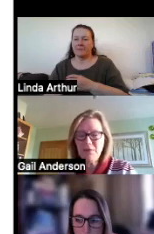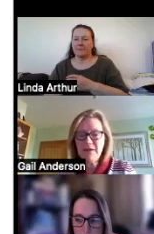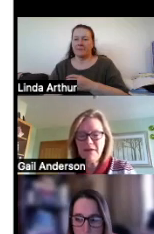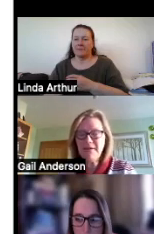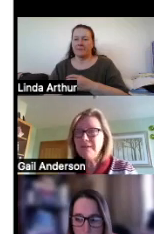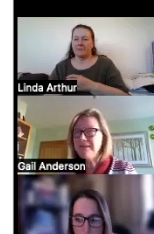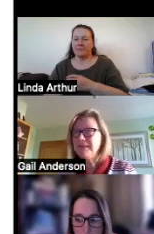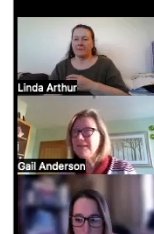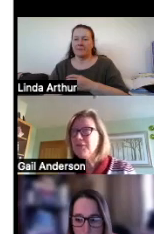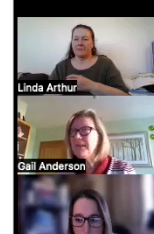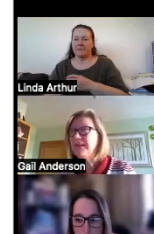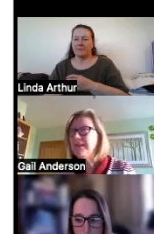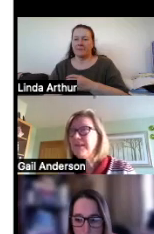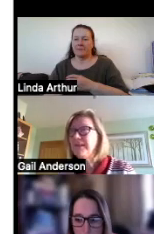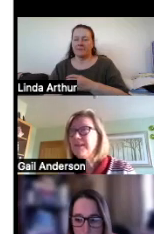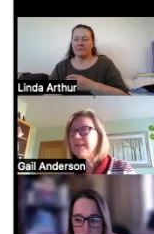So the